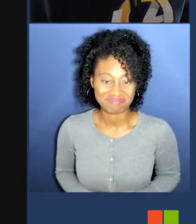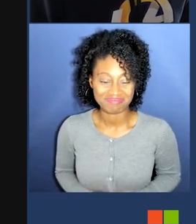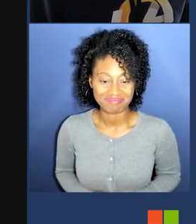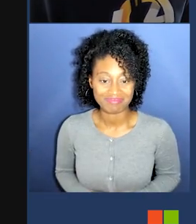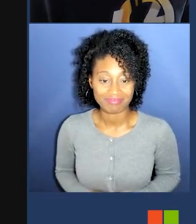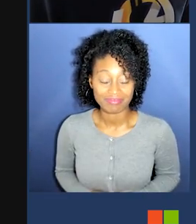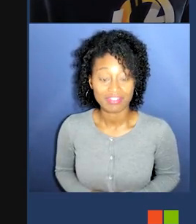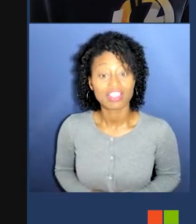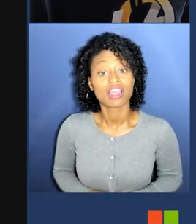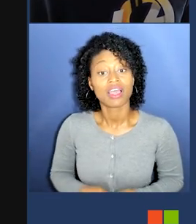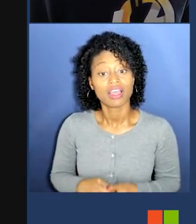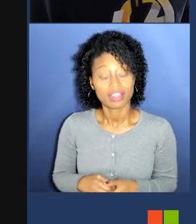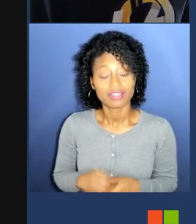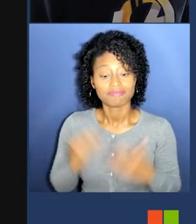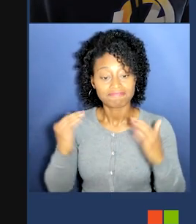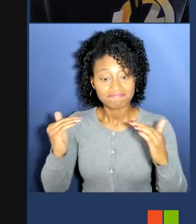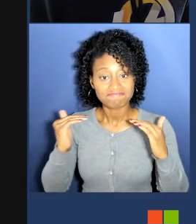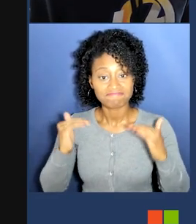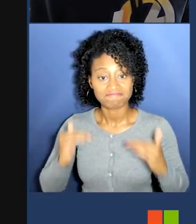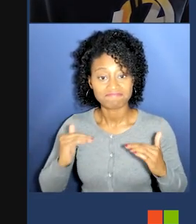then